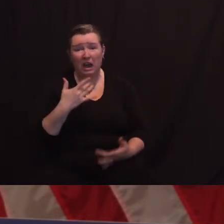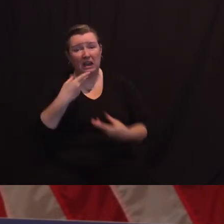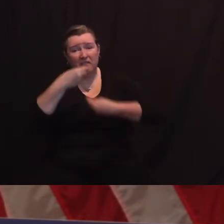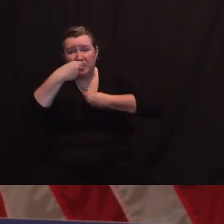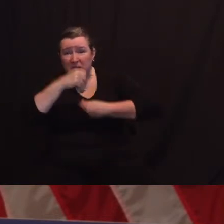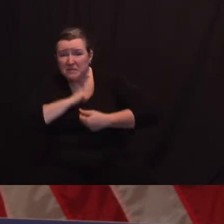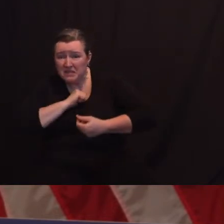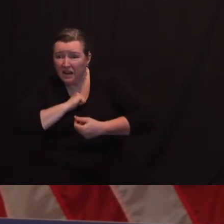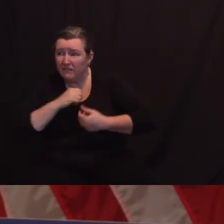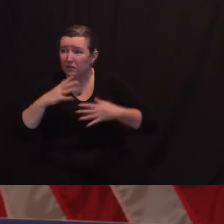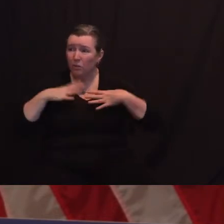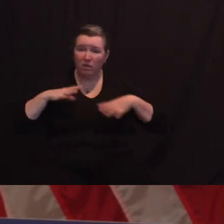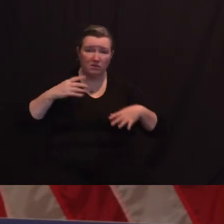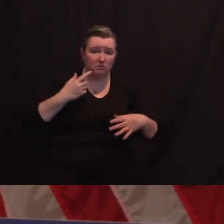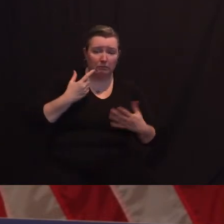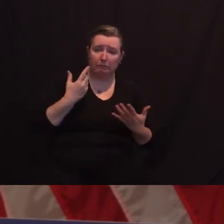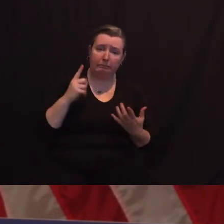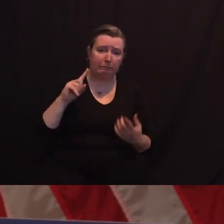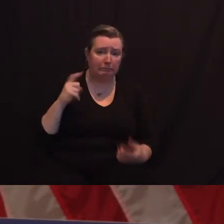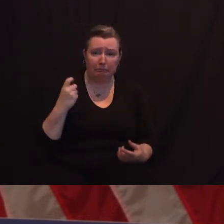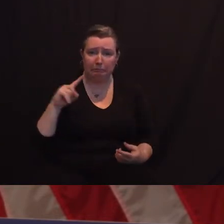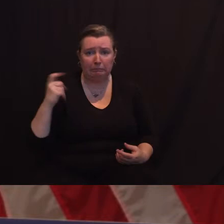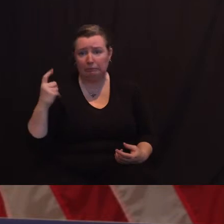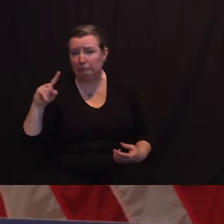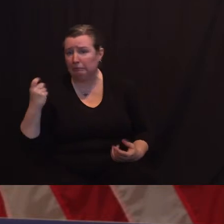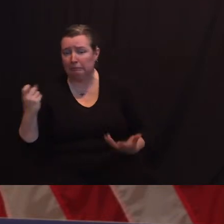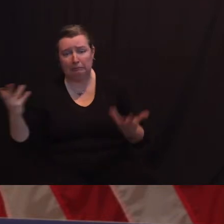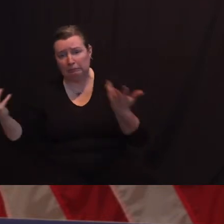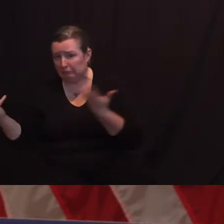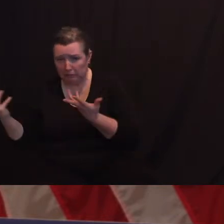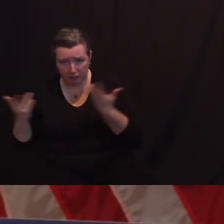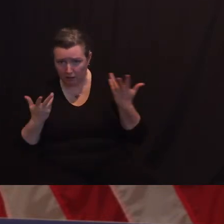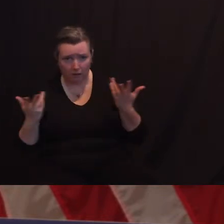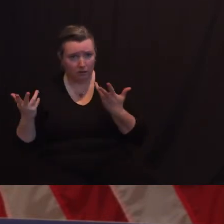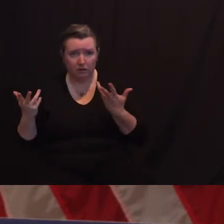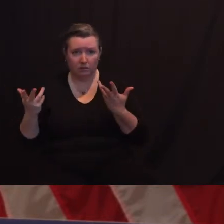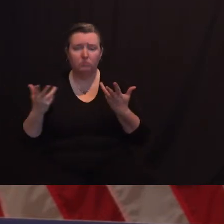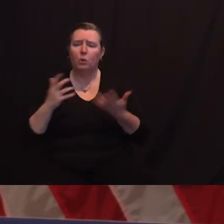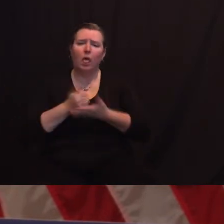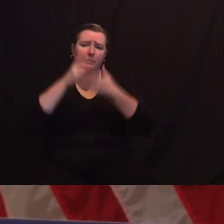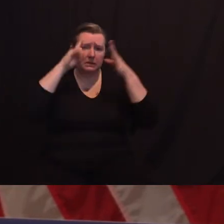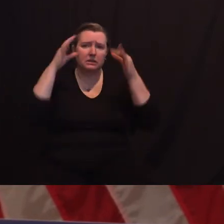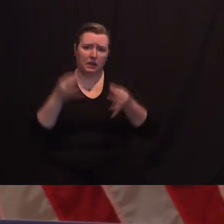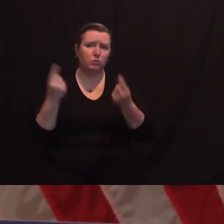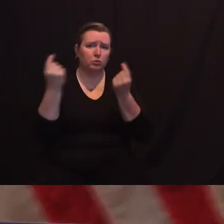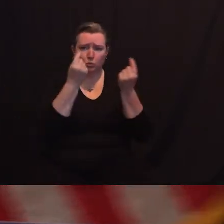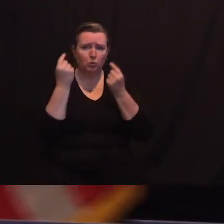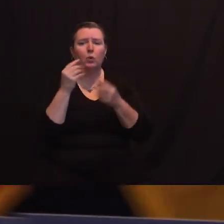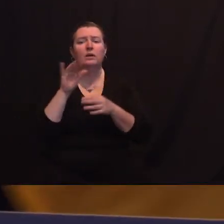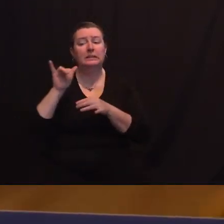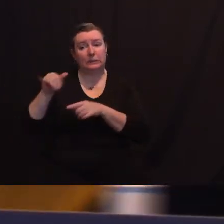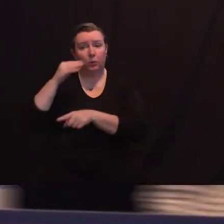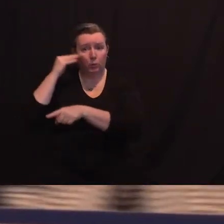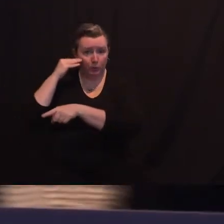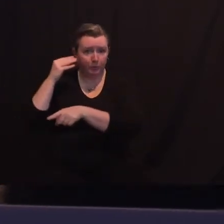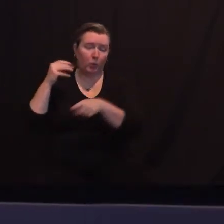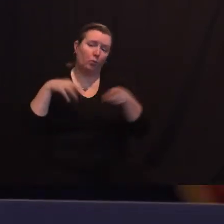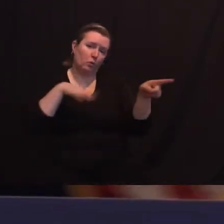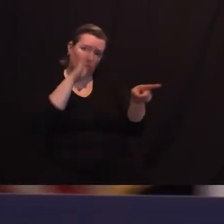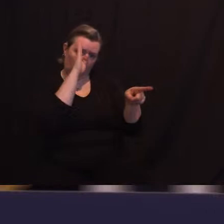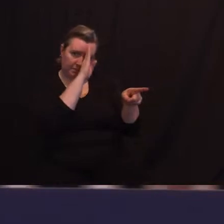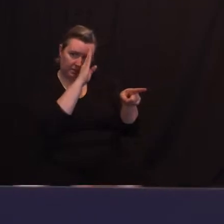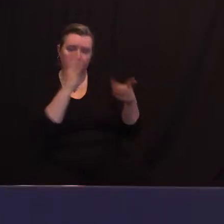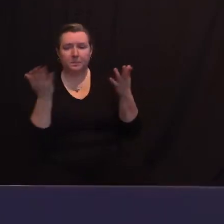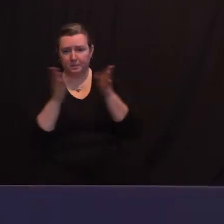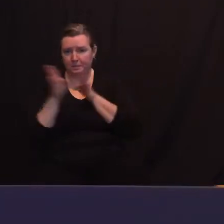the decision of whether somebody should be hospitalized. I can't recall who it was off the top of my head. I have my notes back at the office,